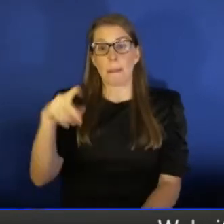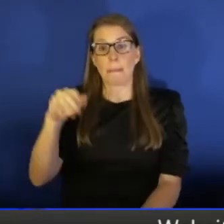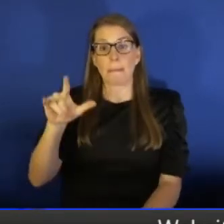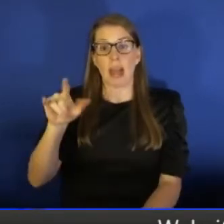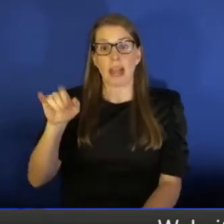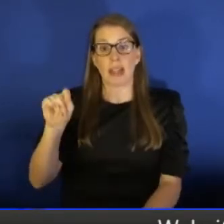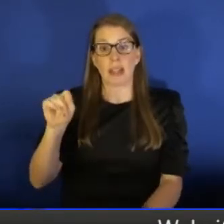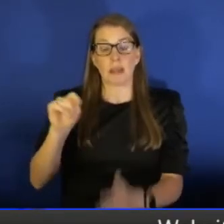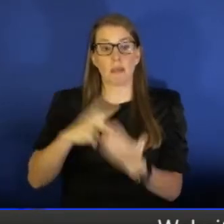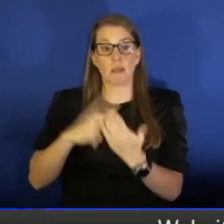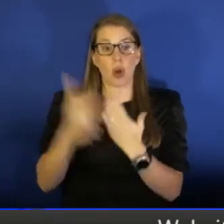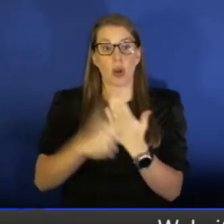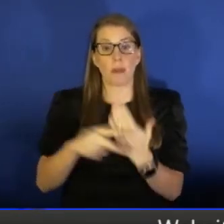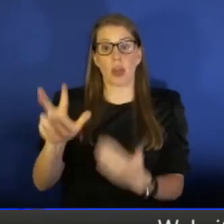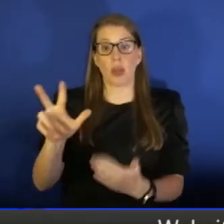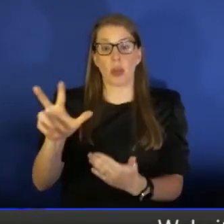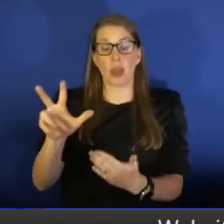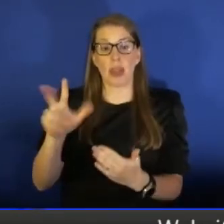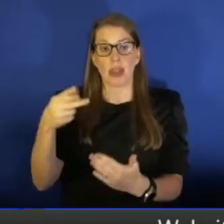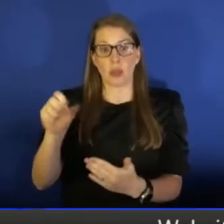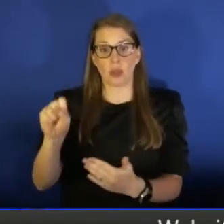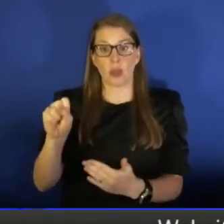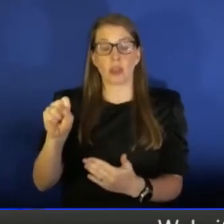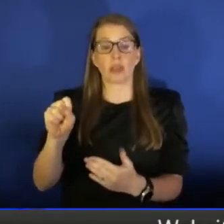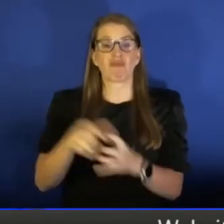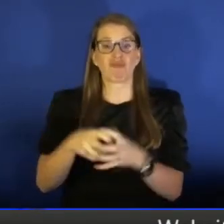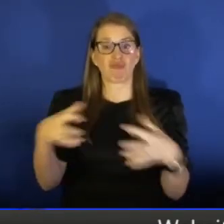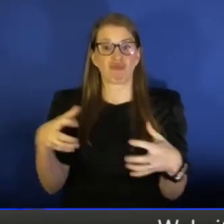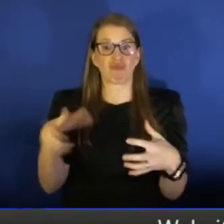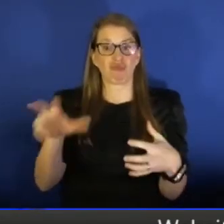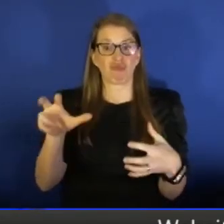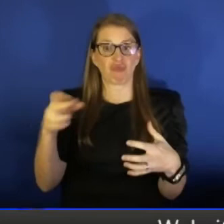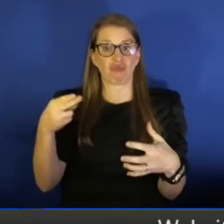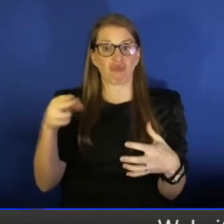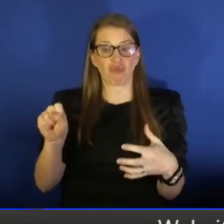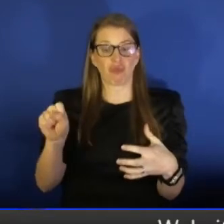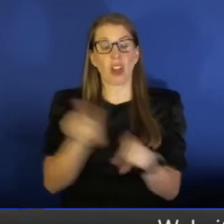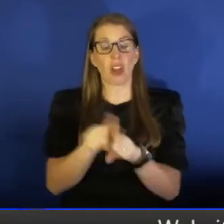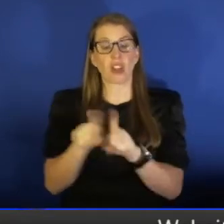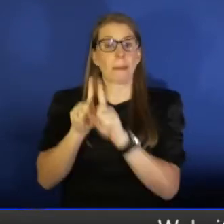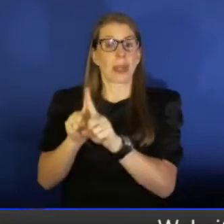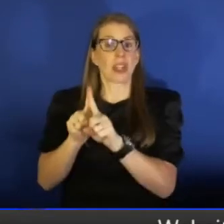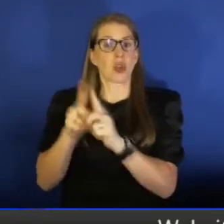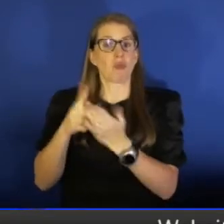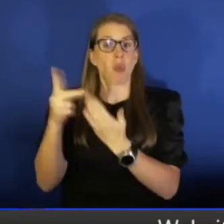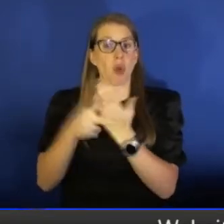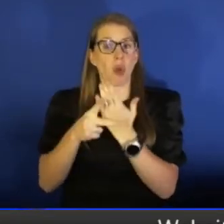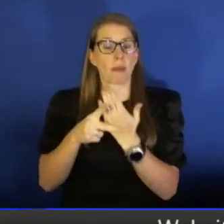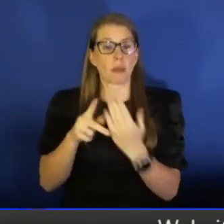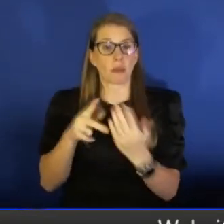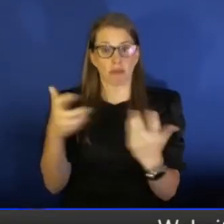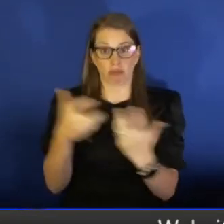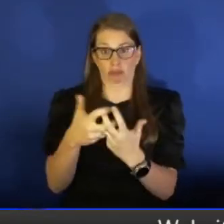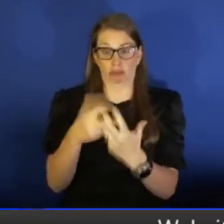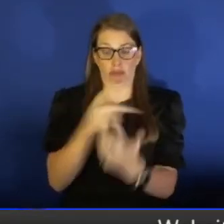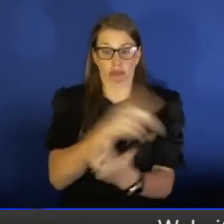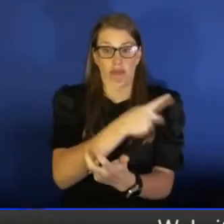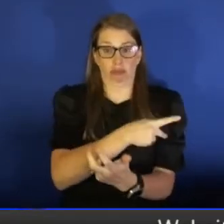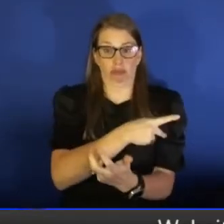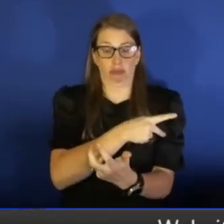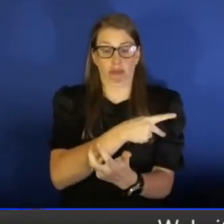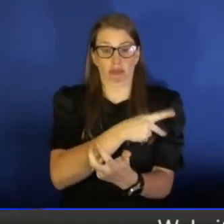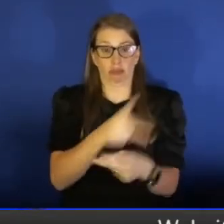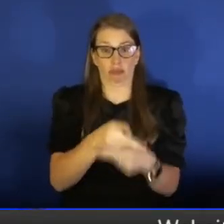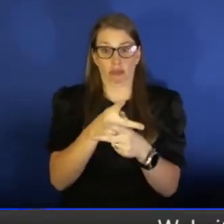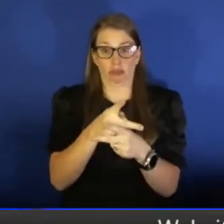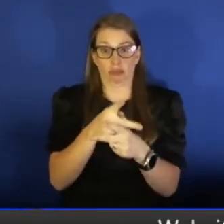we've built it to 100 high schools, so there's that. We also have a mentoring program where we match up patients, care